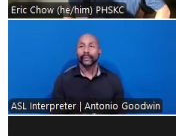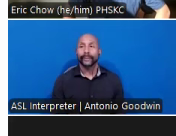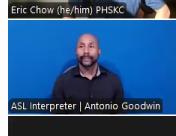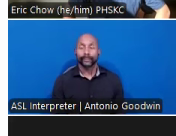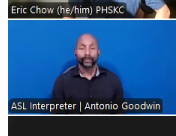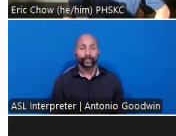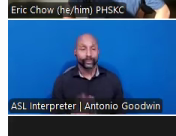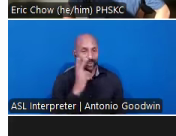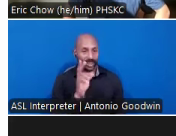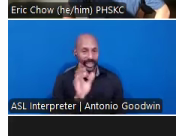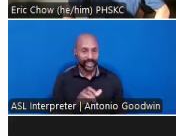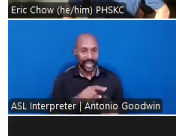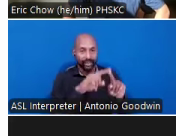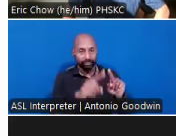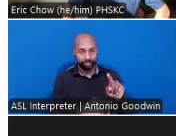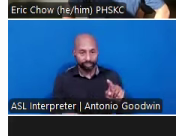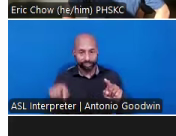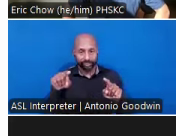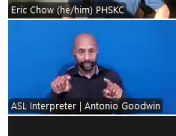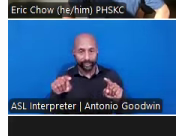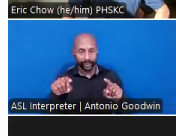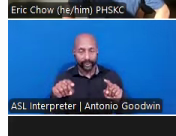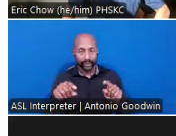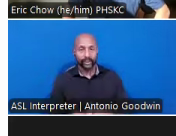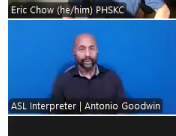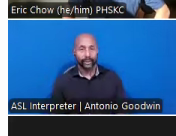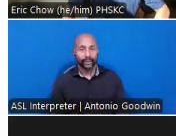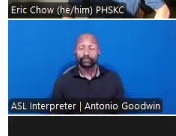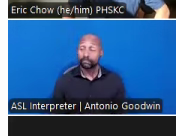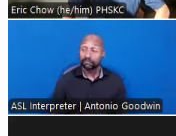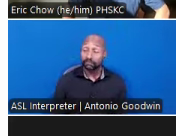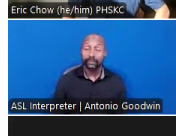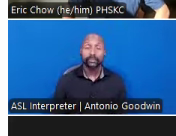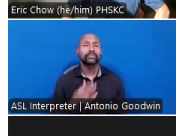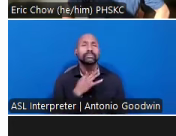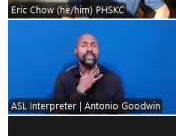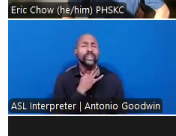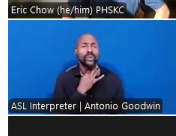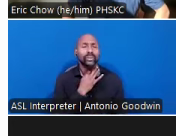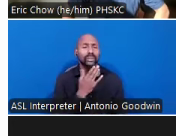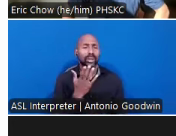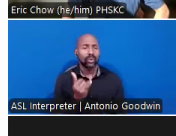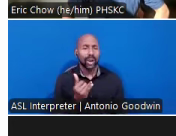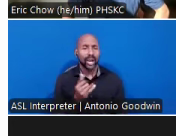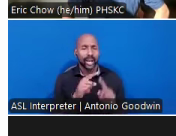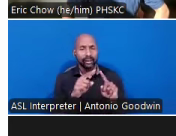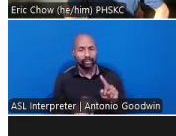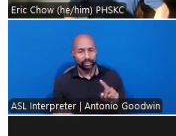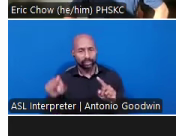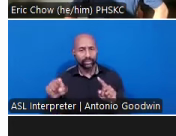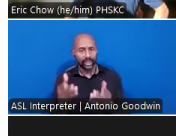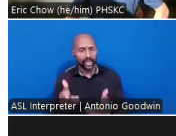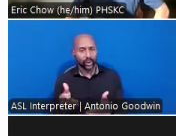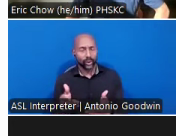So you see that kind of like valley. Yep. I'm curious about why that might be.